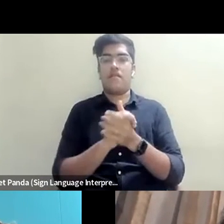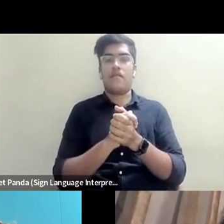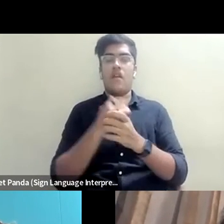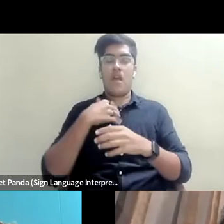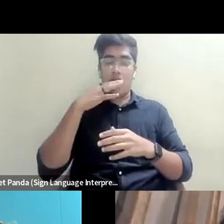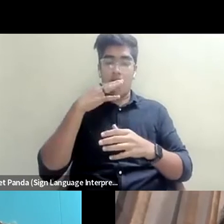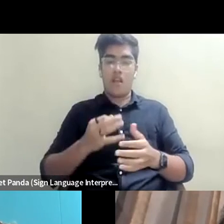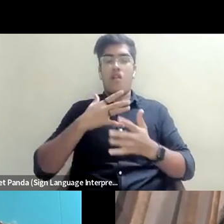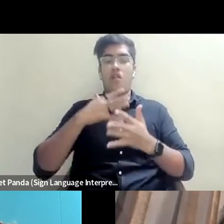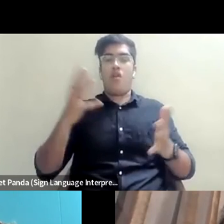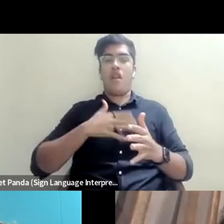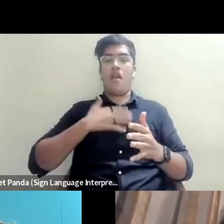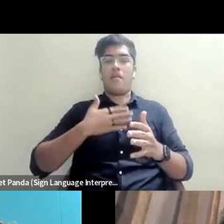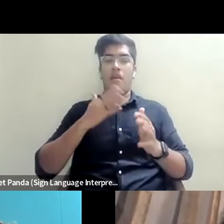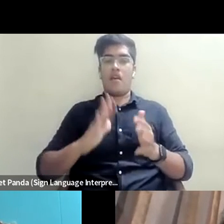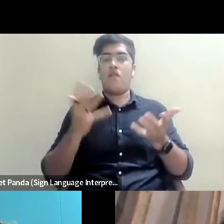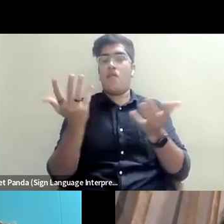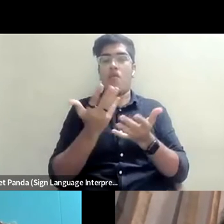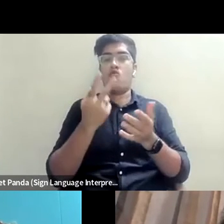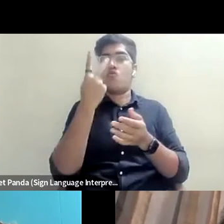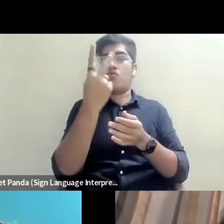have with us two